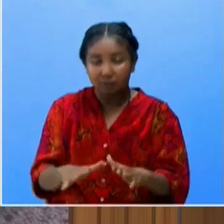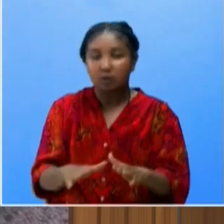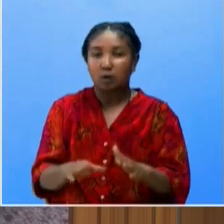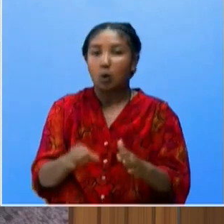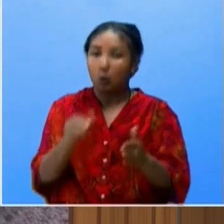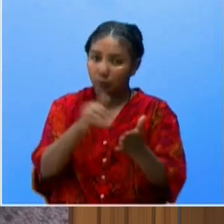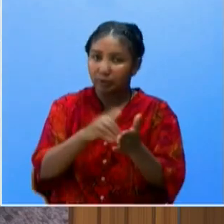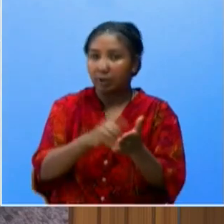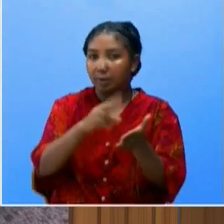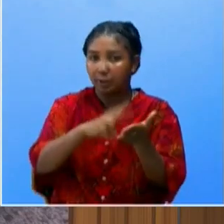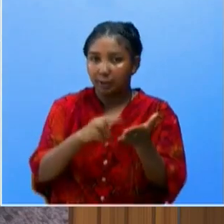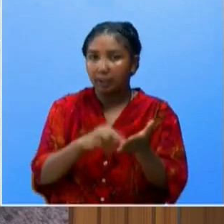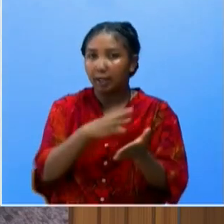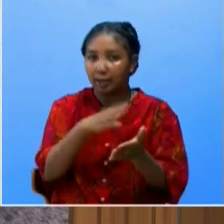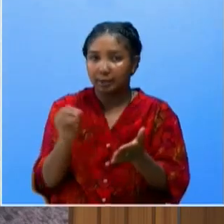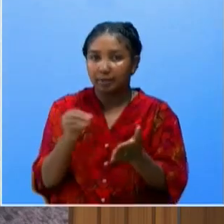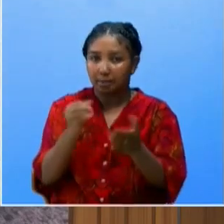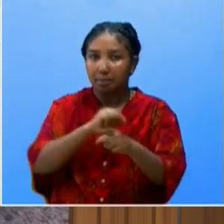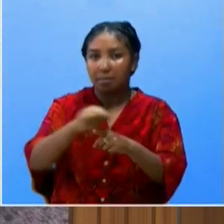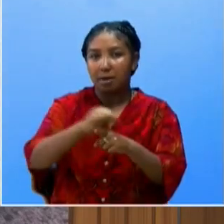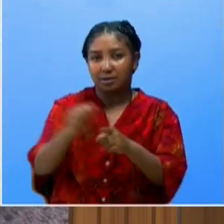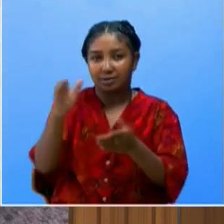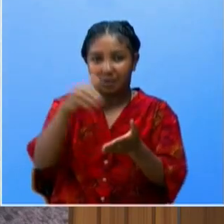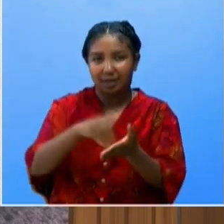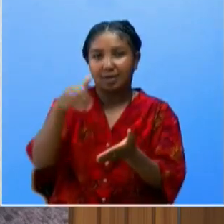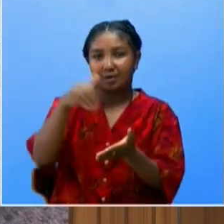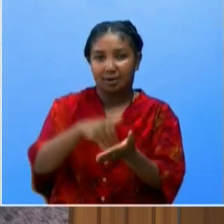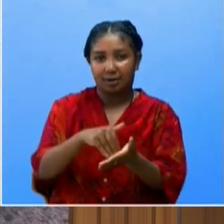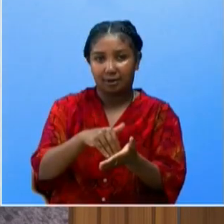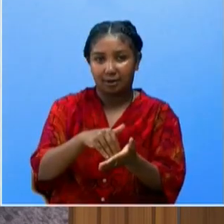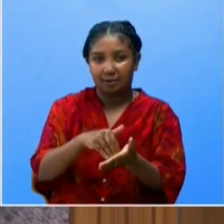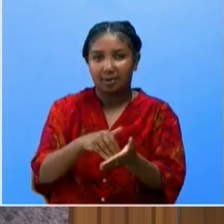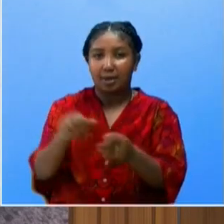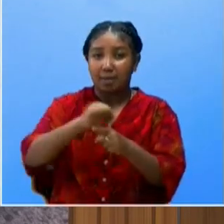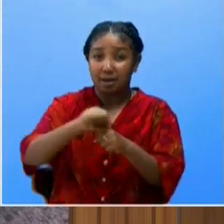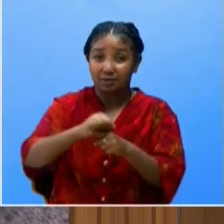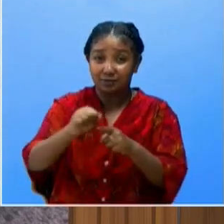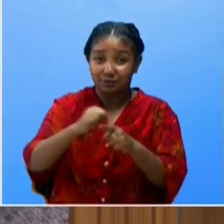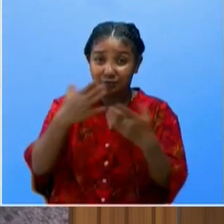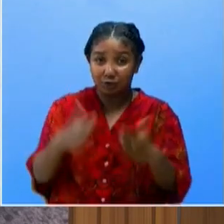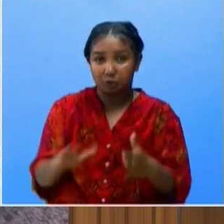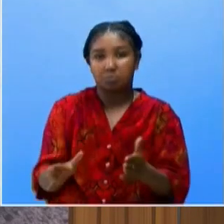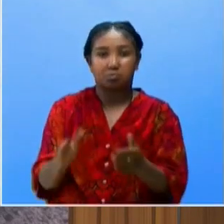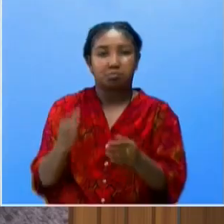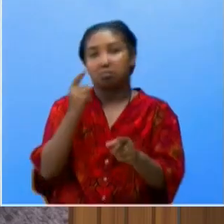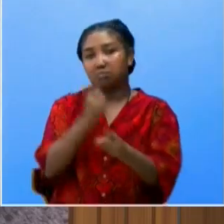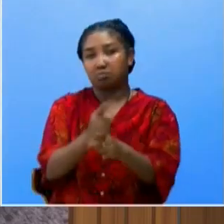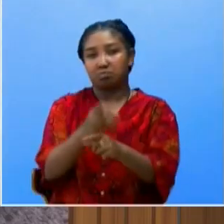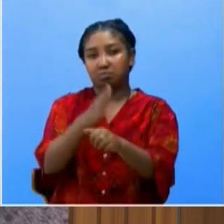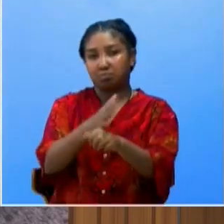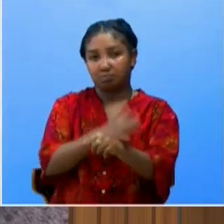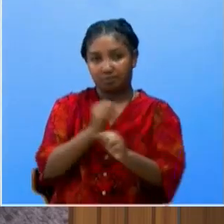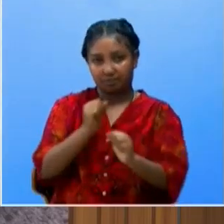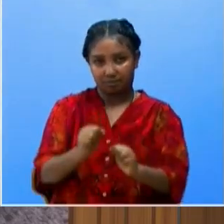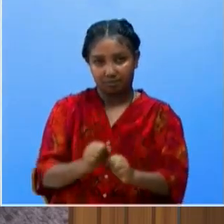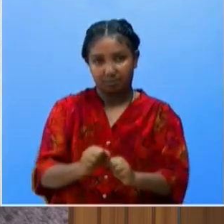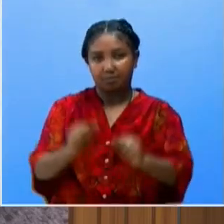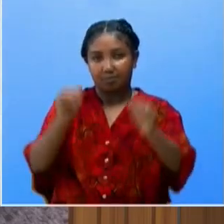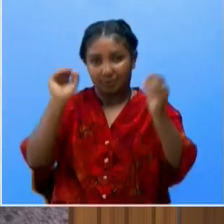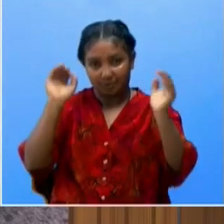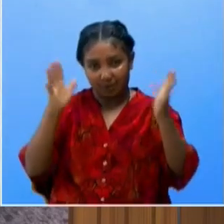read more and then practice again and again. After practice, you can be perfect. Bravo,